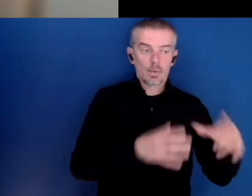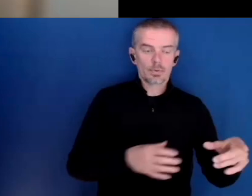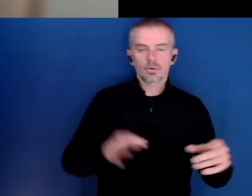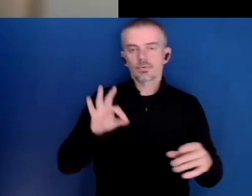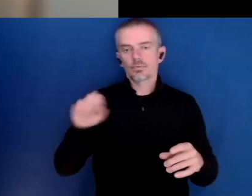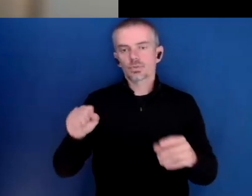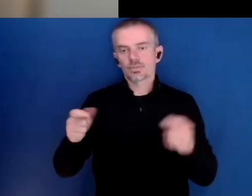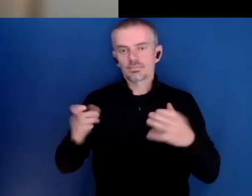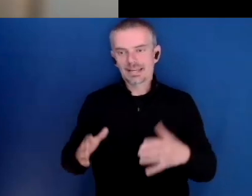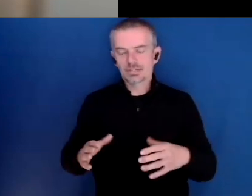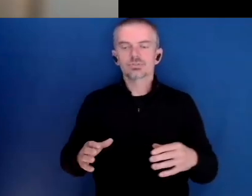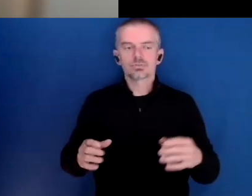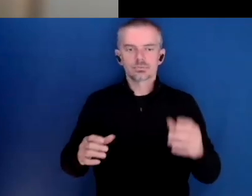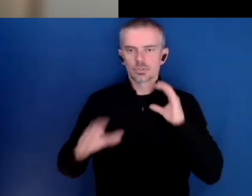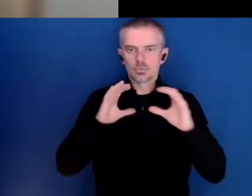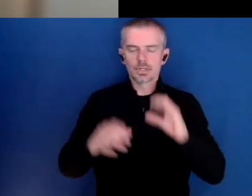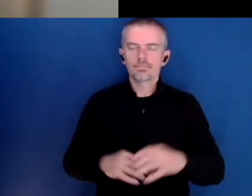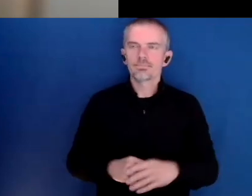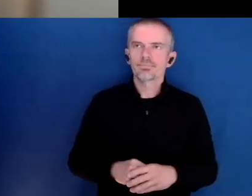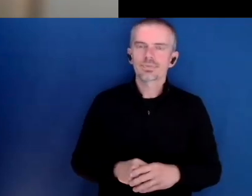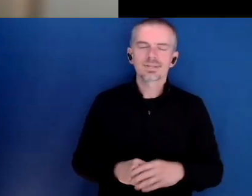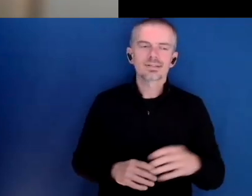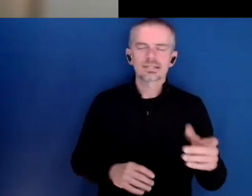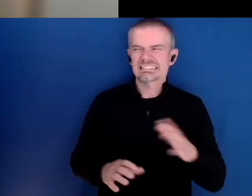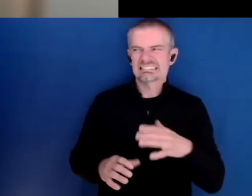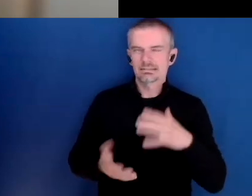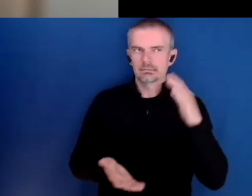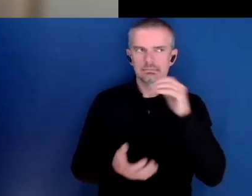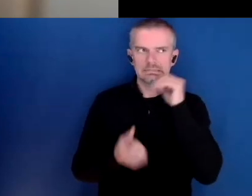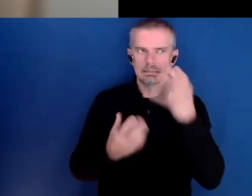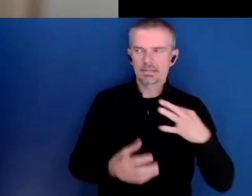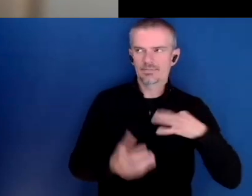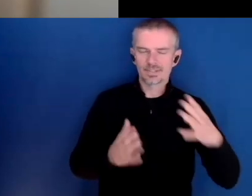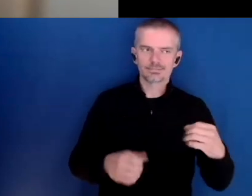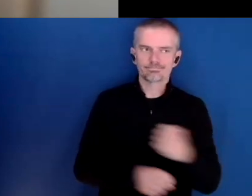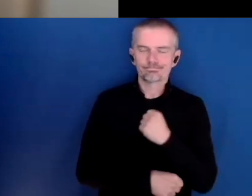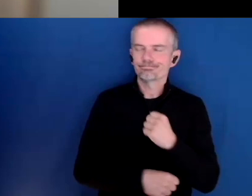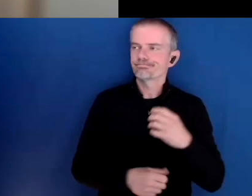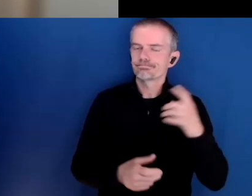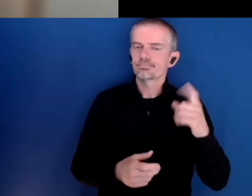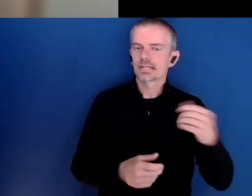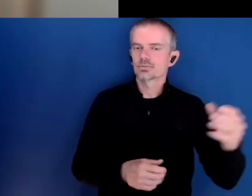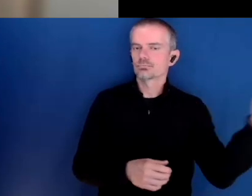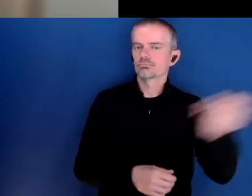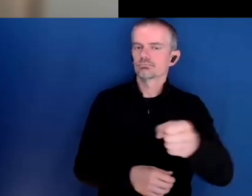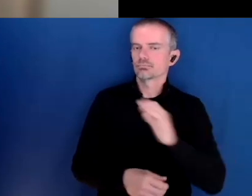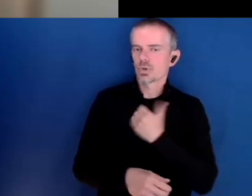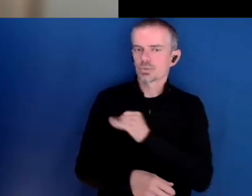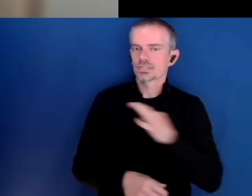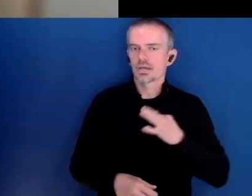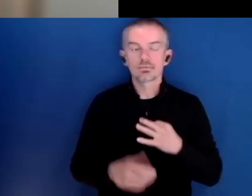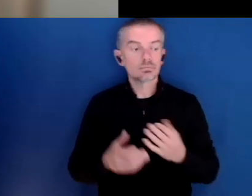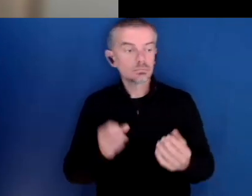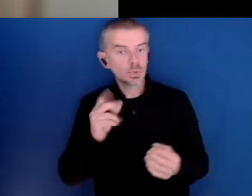much volunteer work, so we had some of our staff come in and we're going to reimburse that. Just keeping that open communication, as long